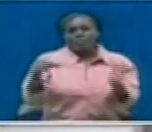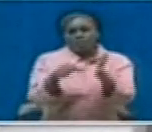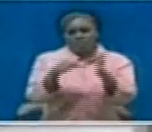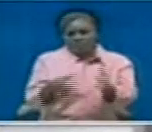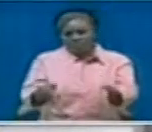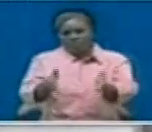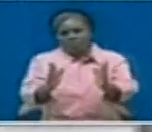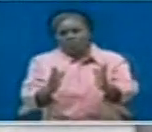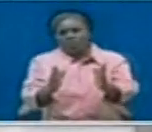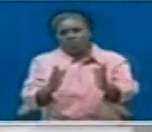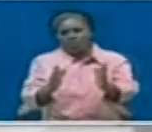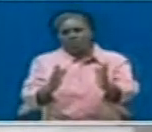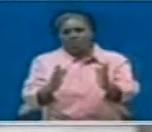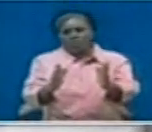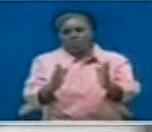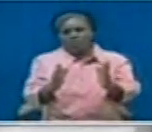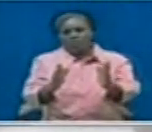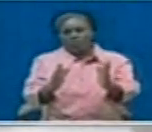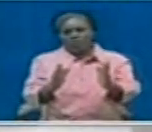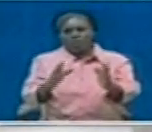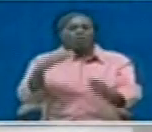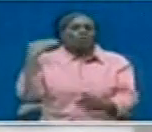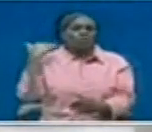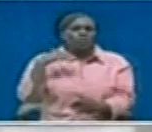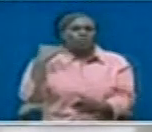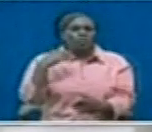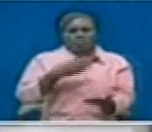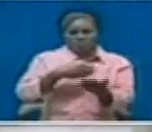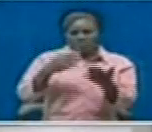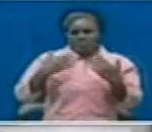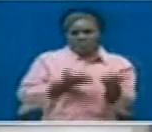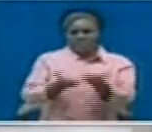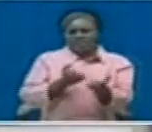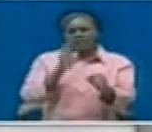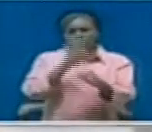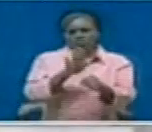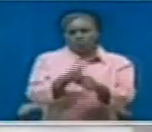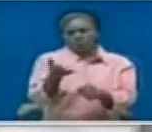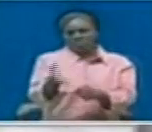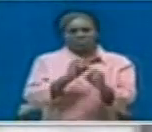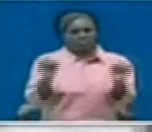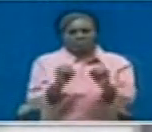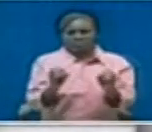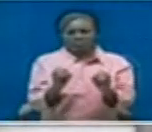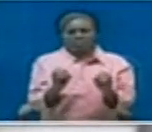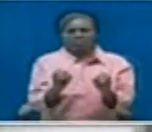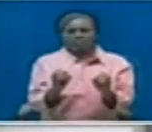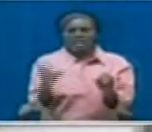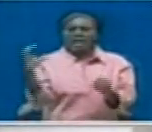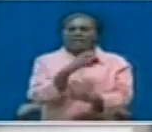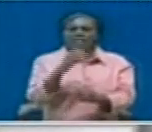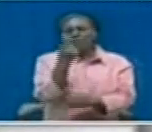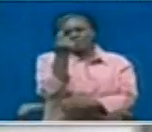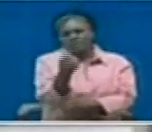barabara. Hakuna wanunuzi wengi wanakuja pande ya kwetu. Bei ni mbaya, wachuuzi ni wachache. Sasa